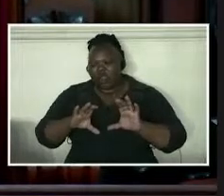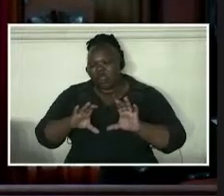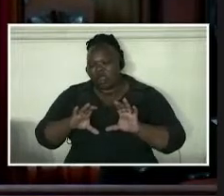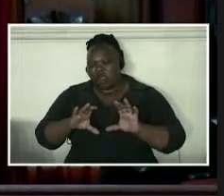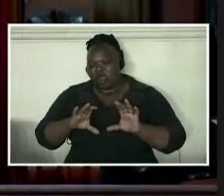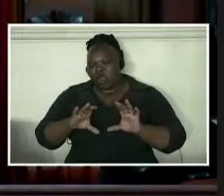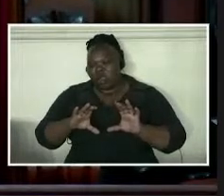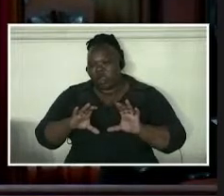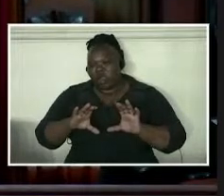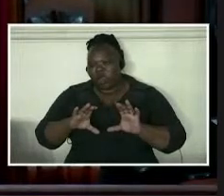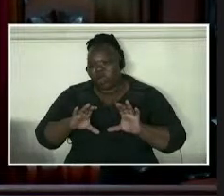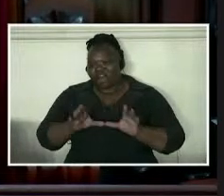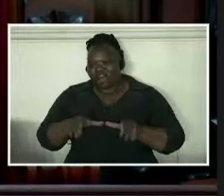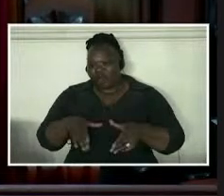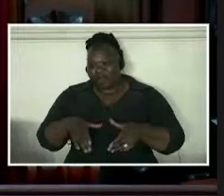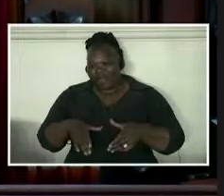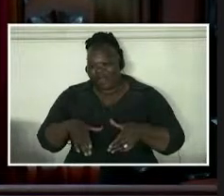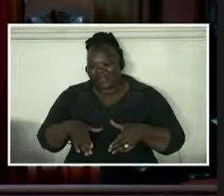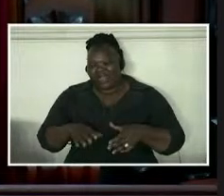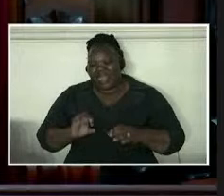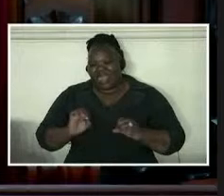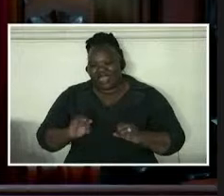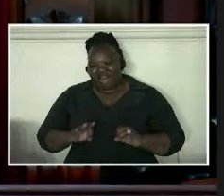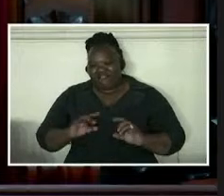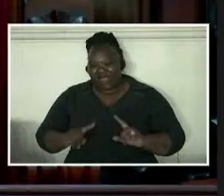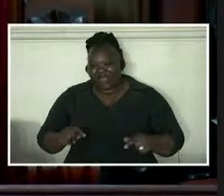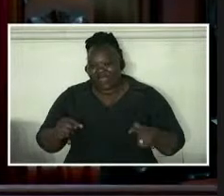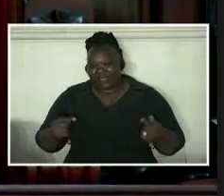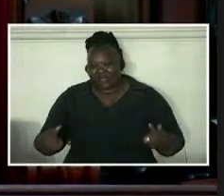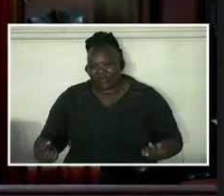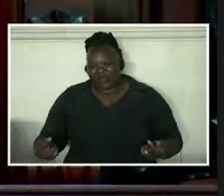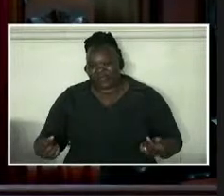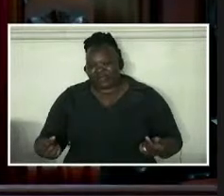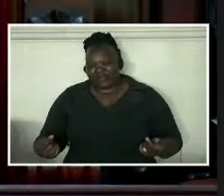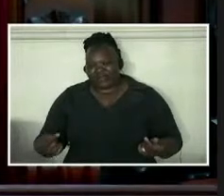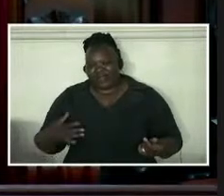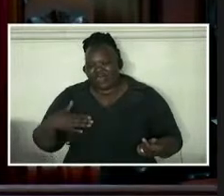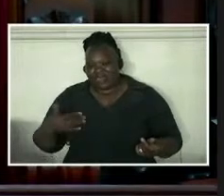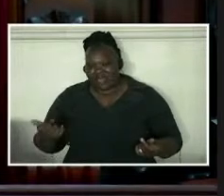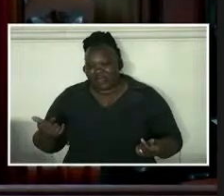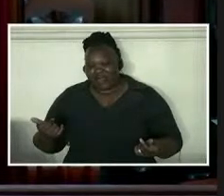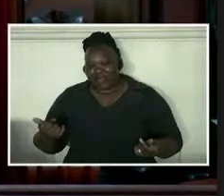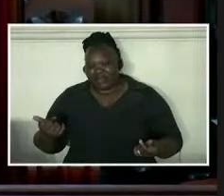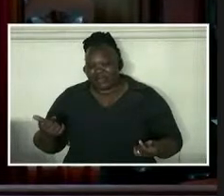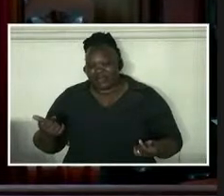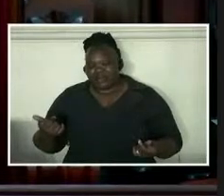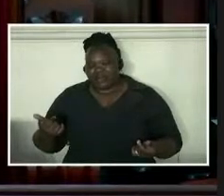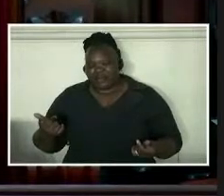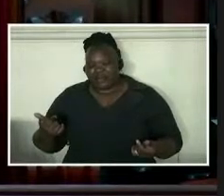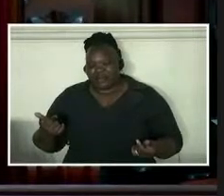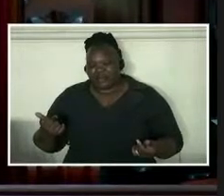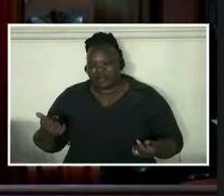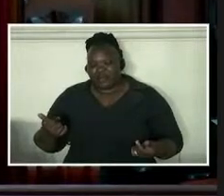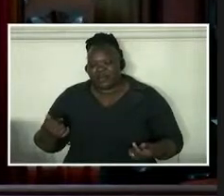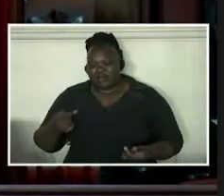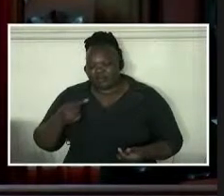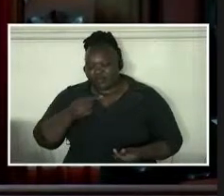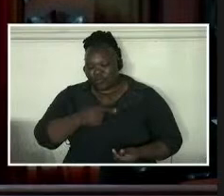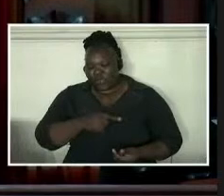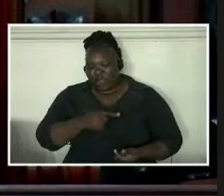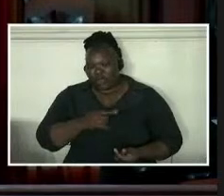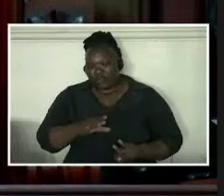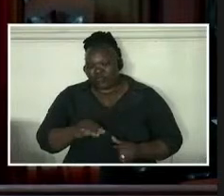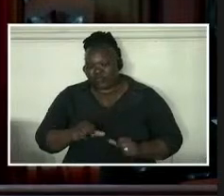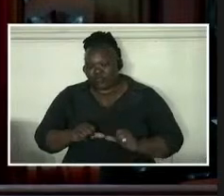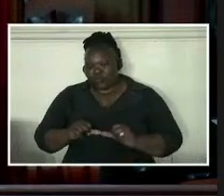debate but if she will be unable to do so then it means that you are going to take over